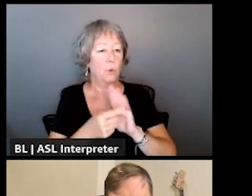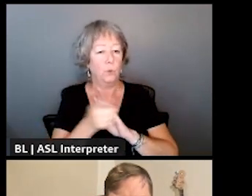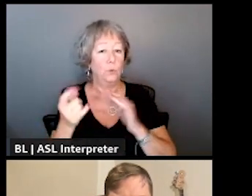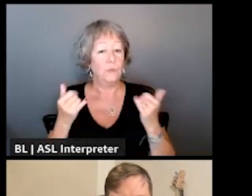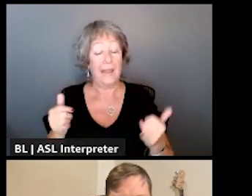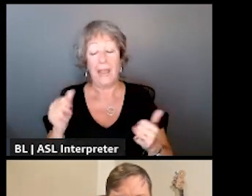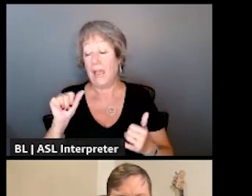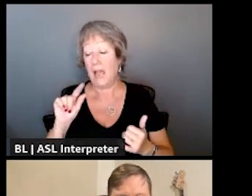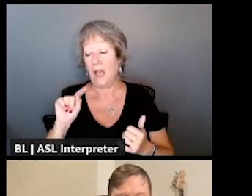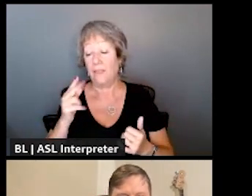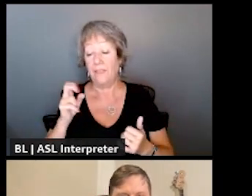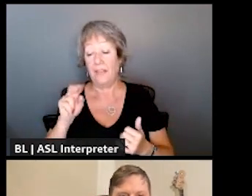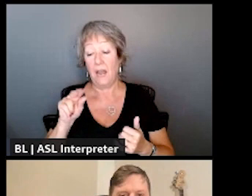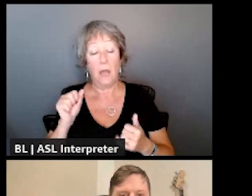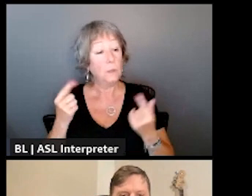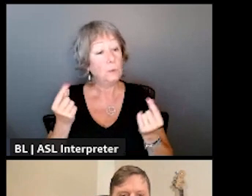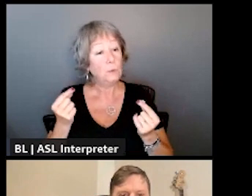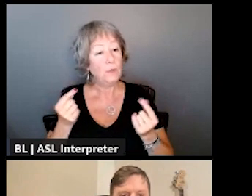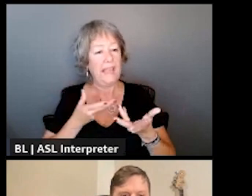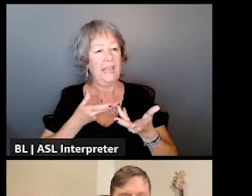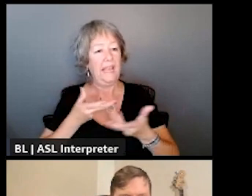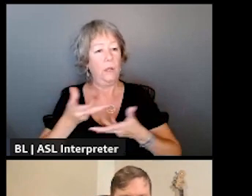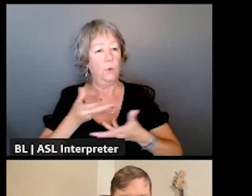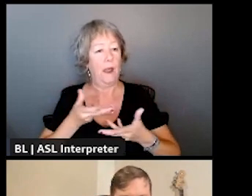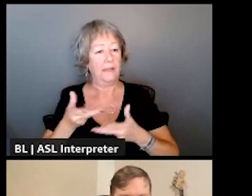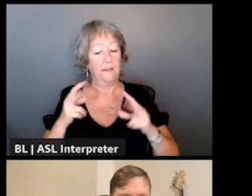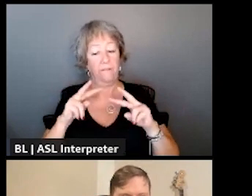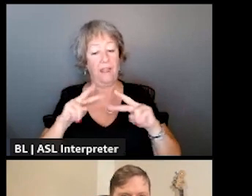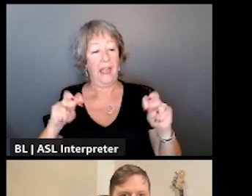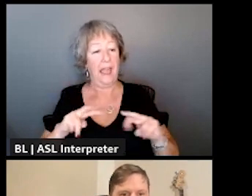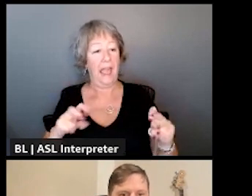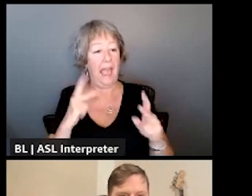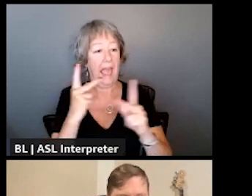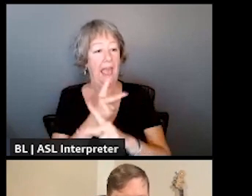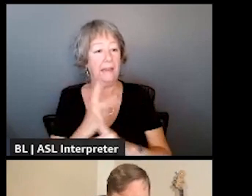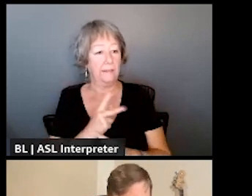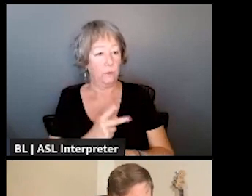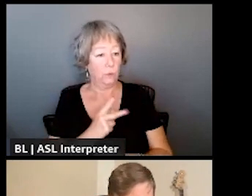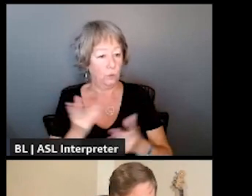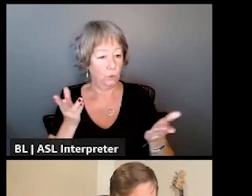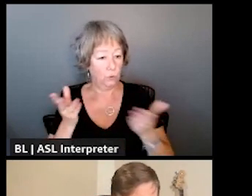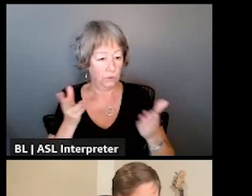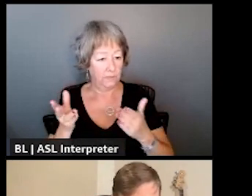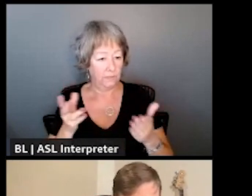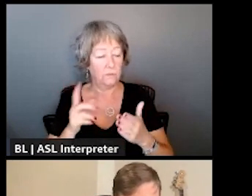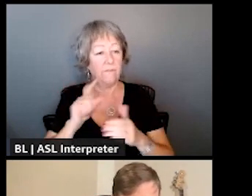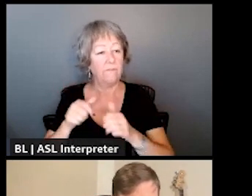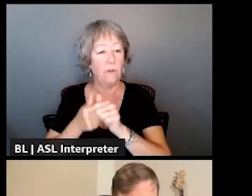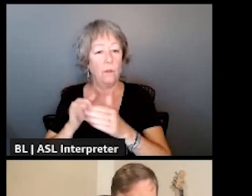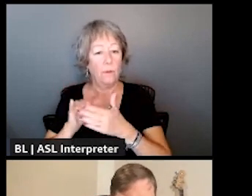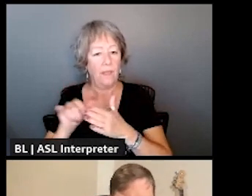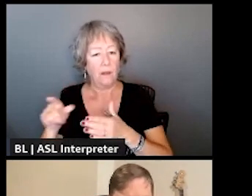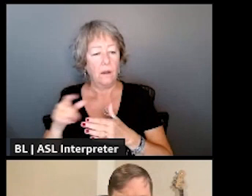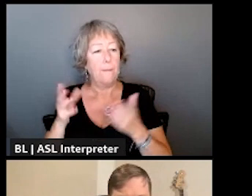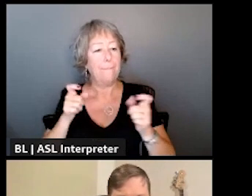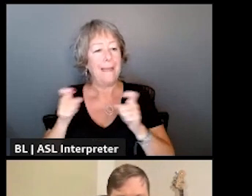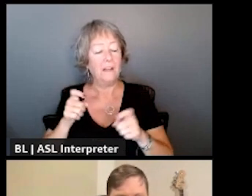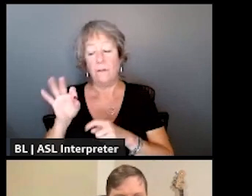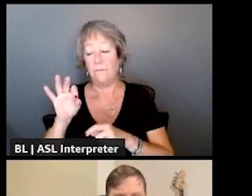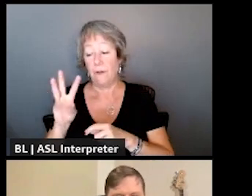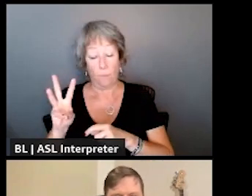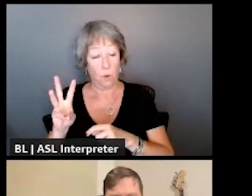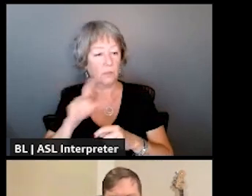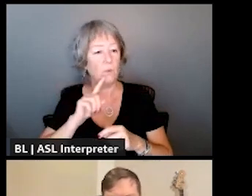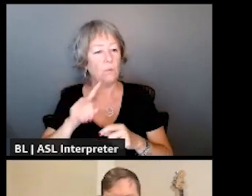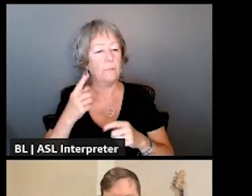does is it's a serverless interactive analytics service built on actually open source framework. So we talk about managed services, and I'm going to go back to